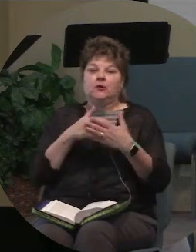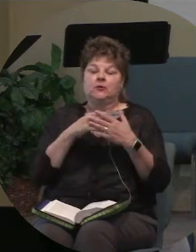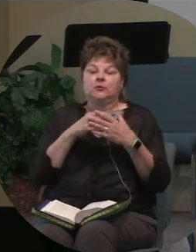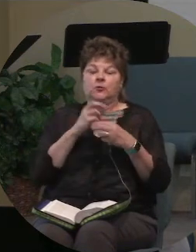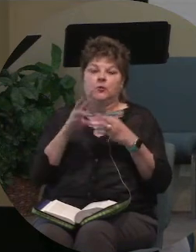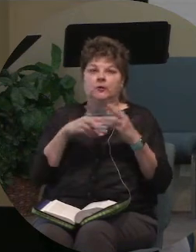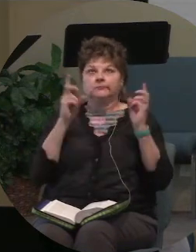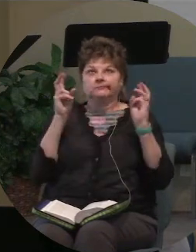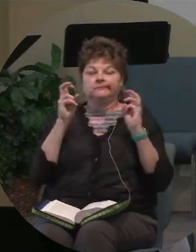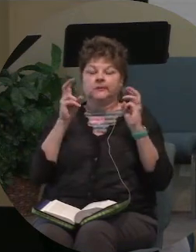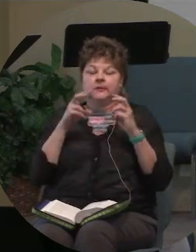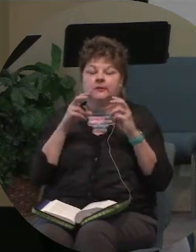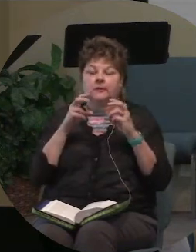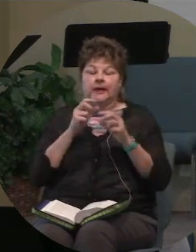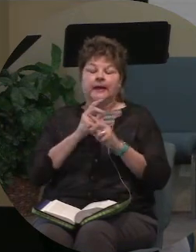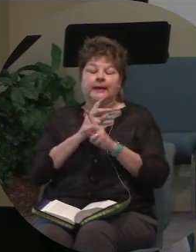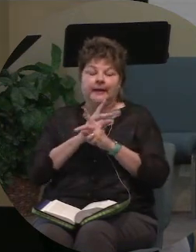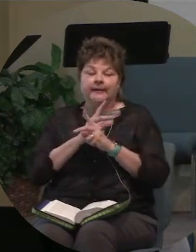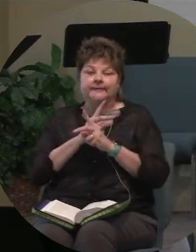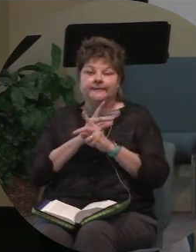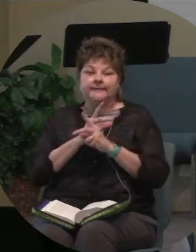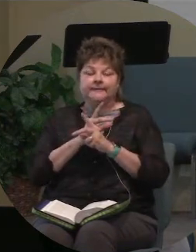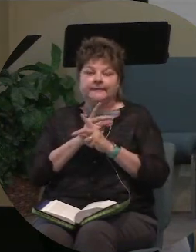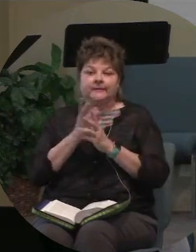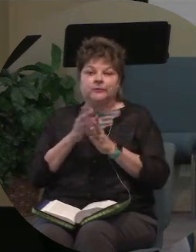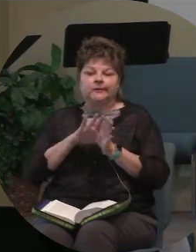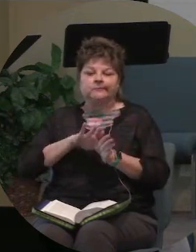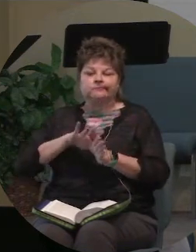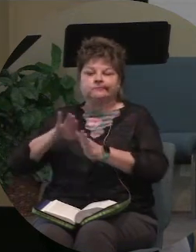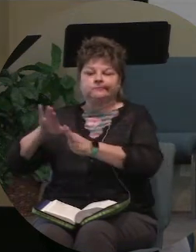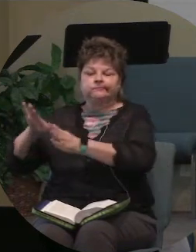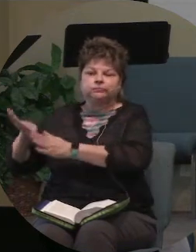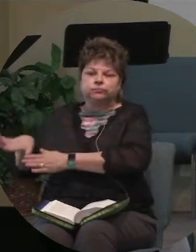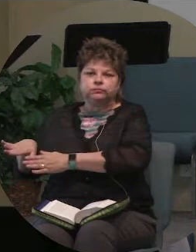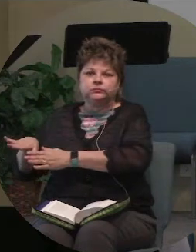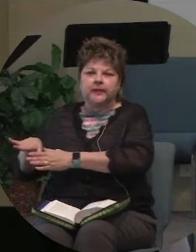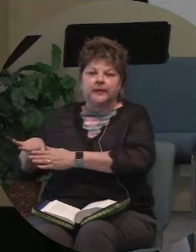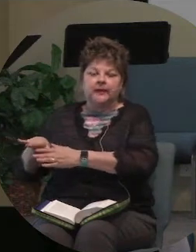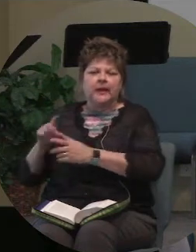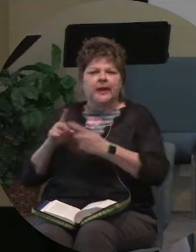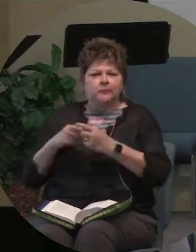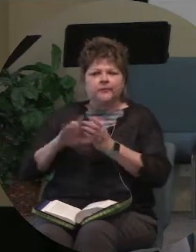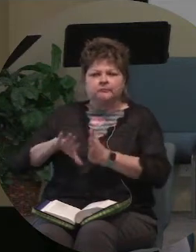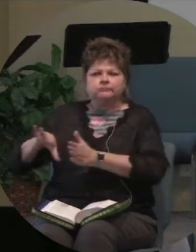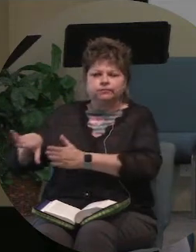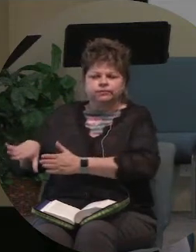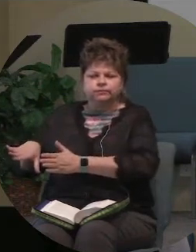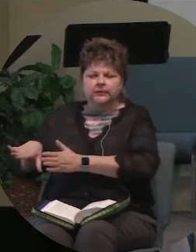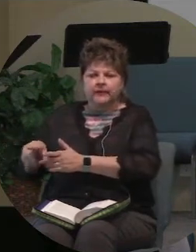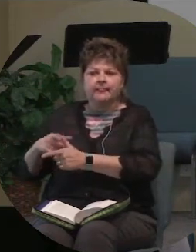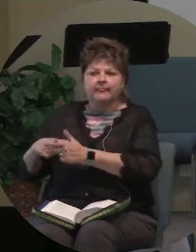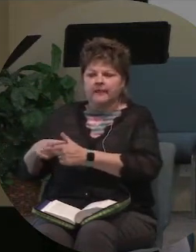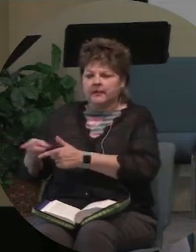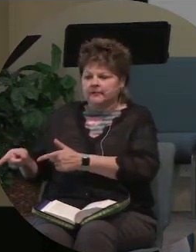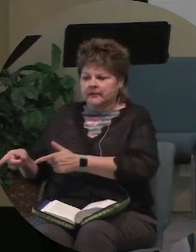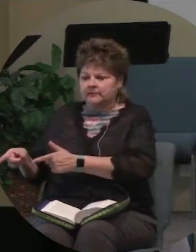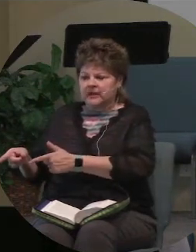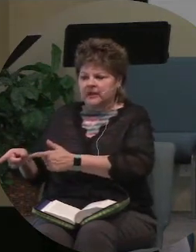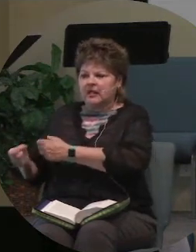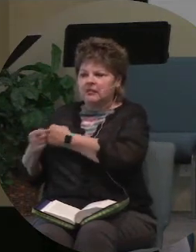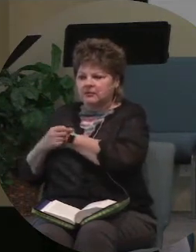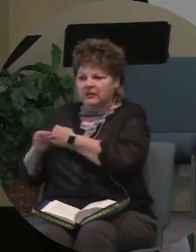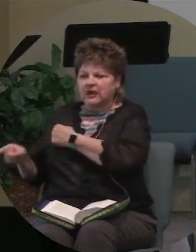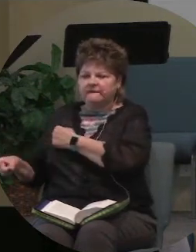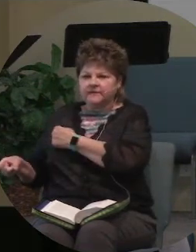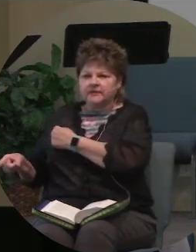a lot of times kindness is what gets left by the wayside. And when you leave kindness on the wayside, you leave love. When you leave